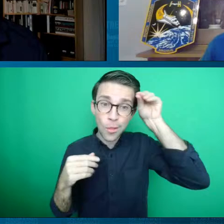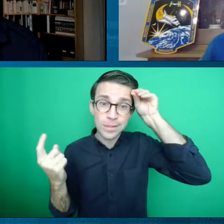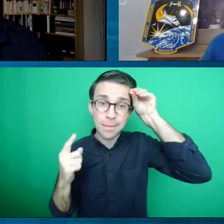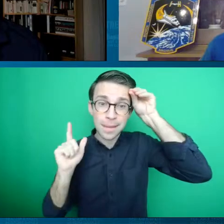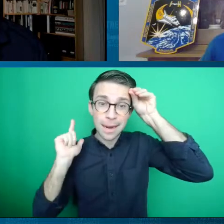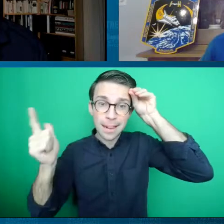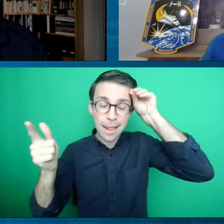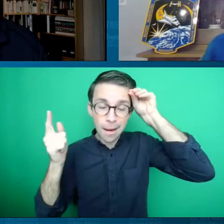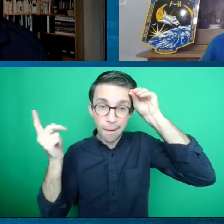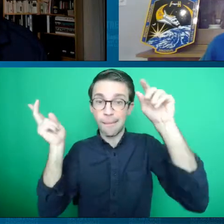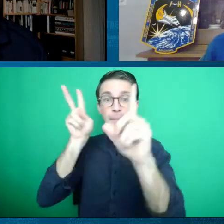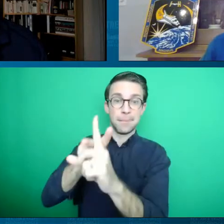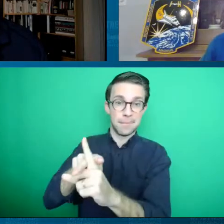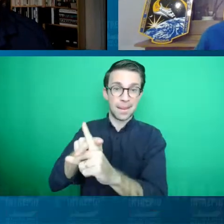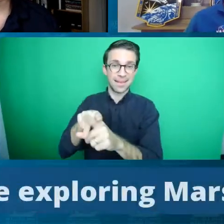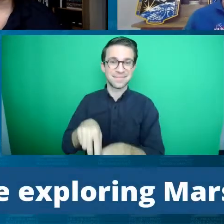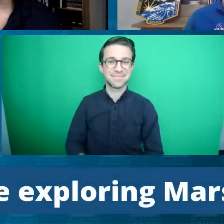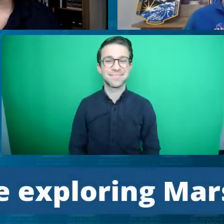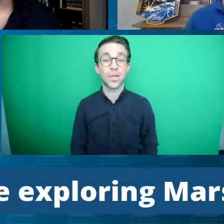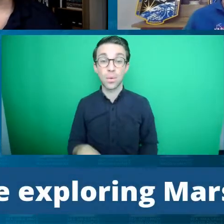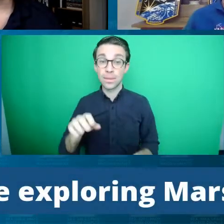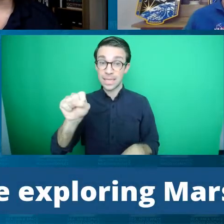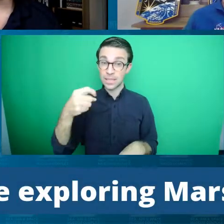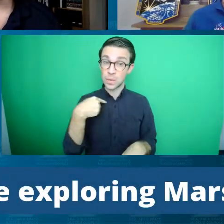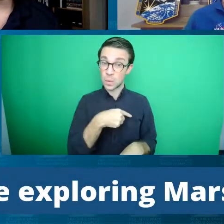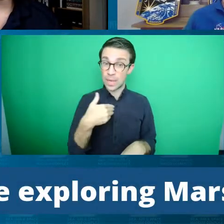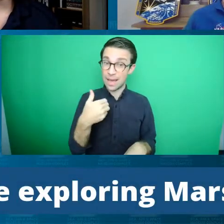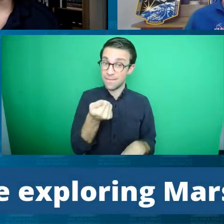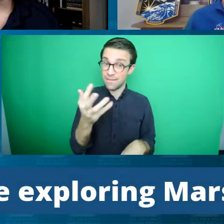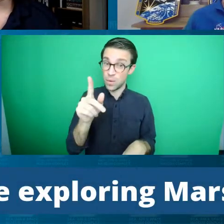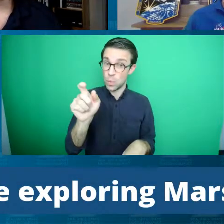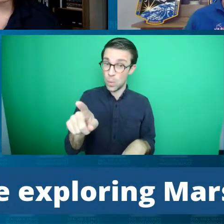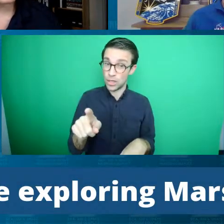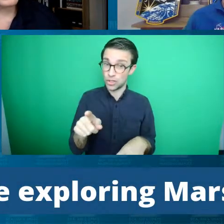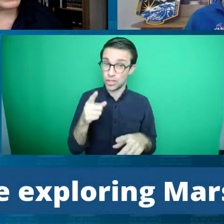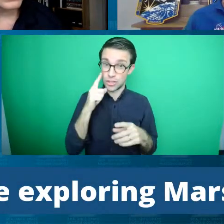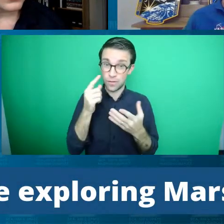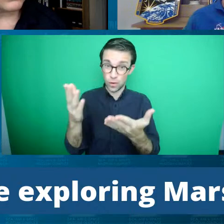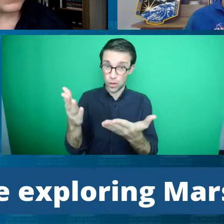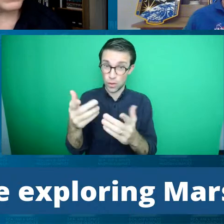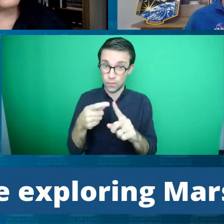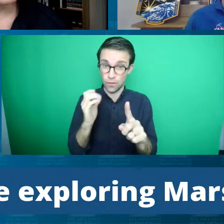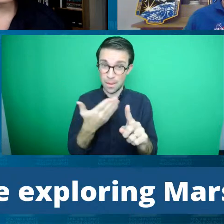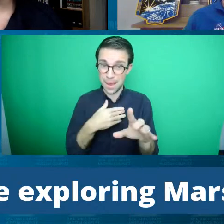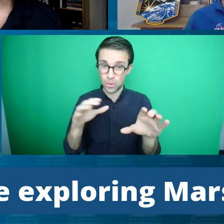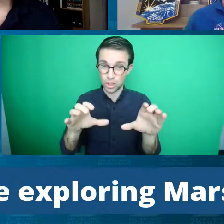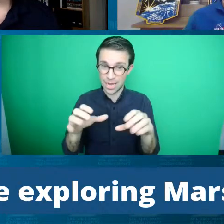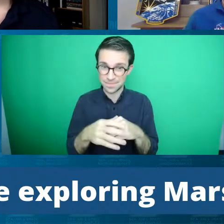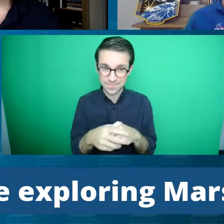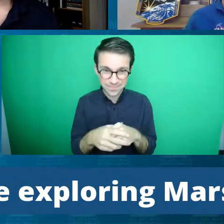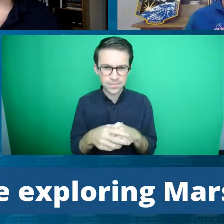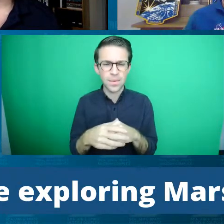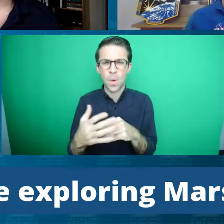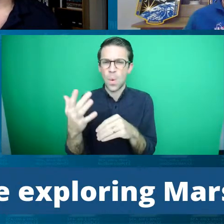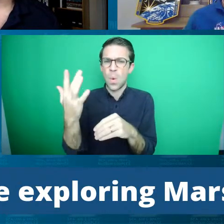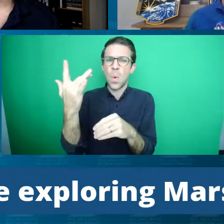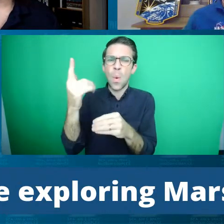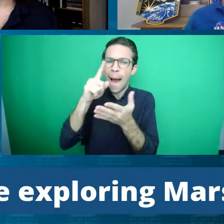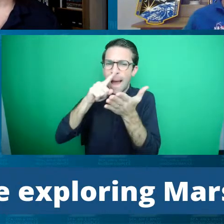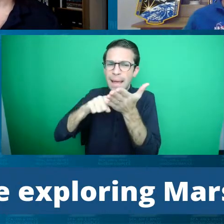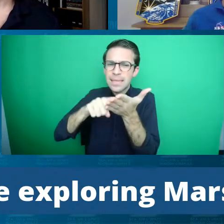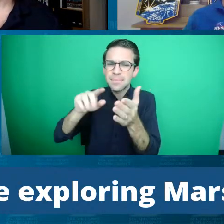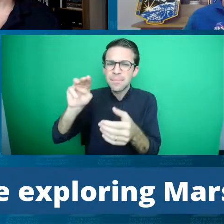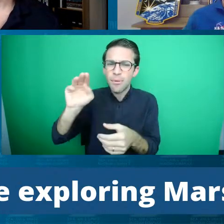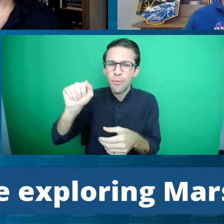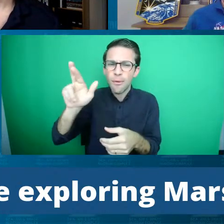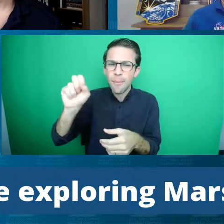That's great. That's wonderful. So yeah, we do have a few questions actually for you from our chat. Why are we exploring Mars? There's